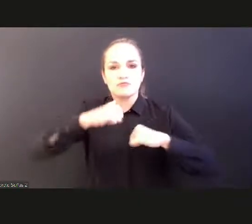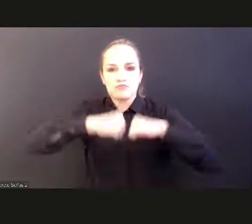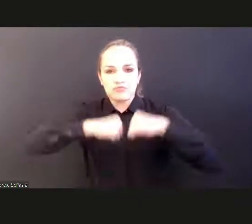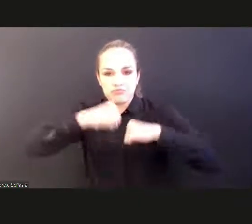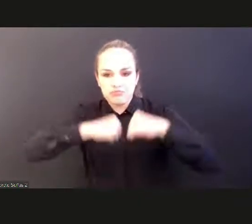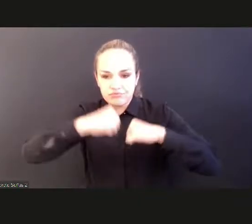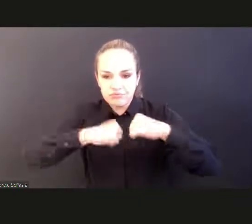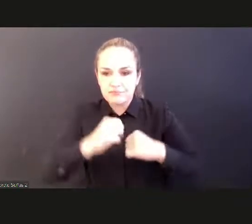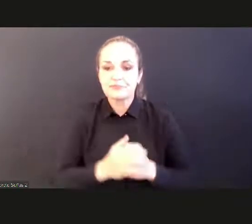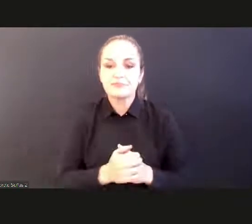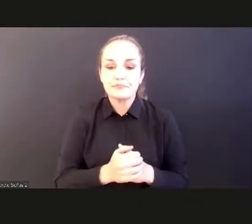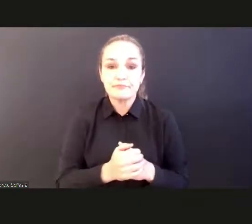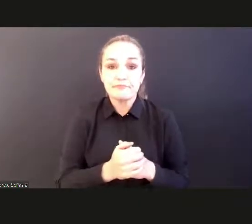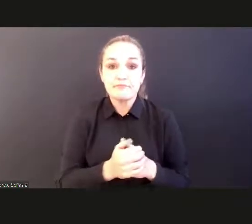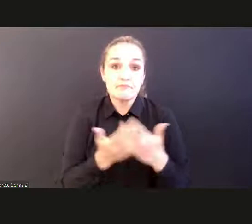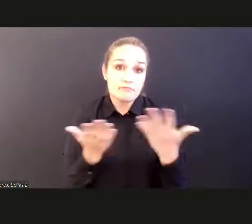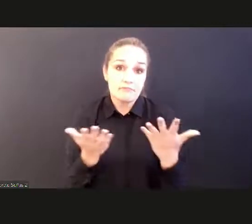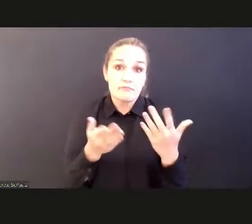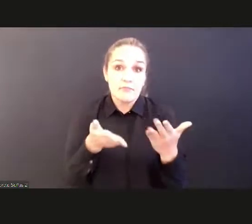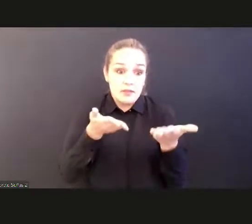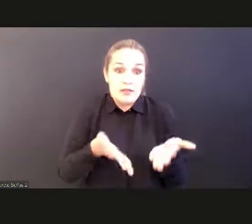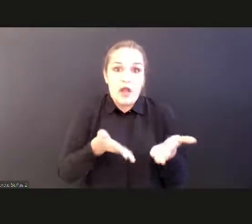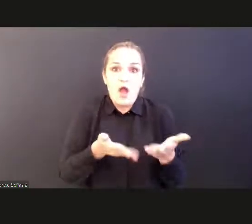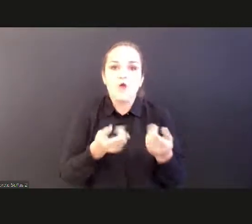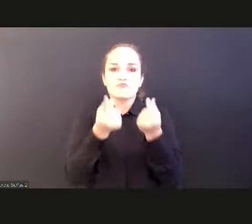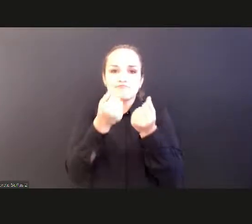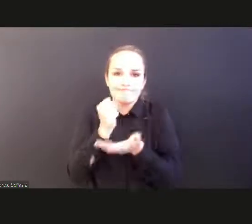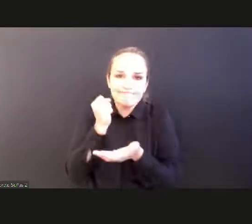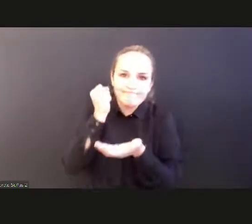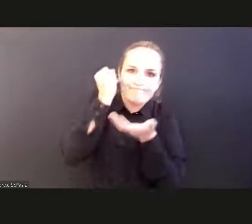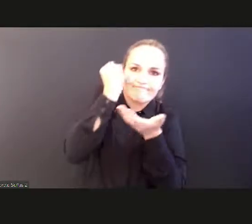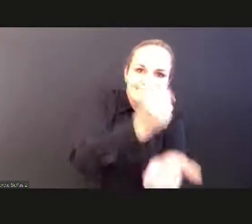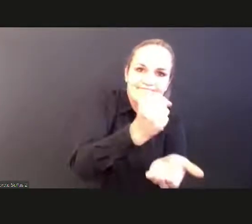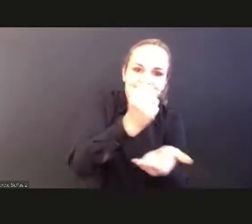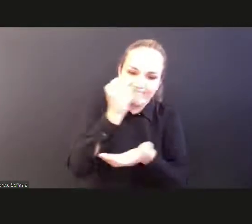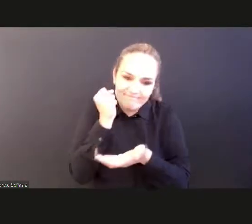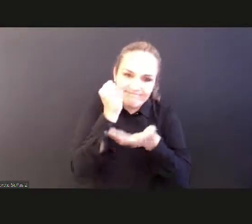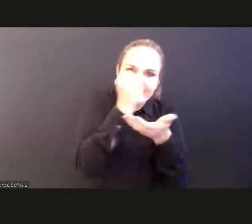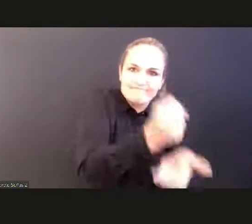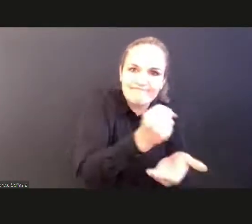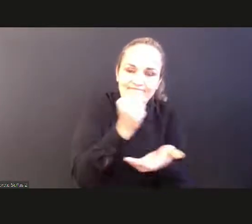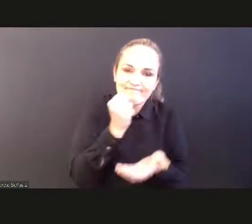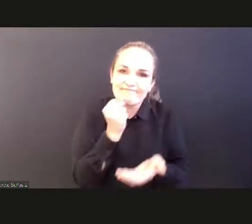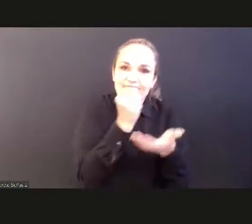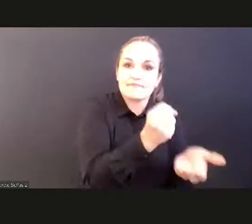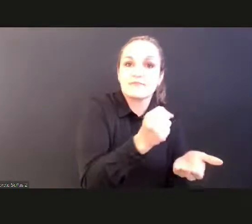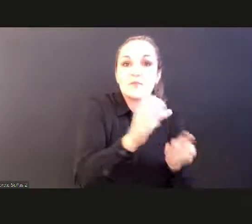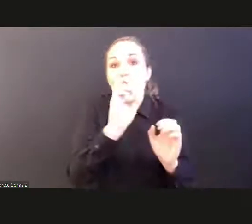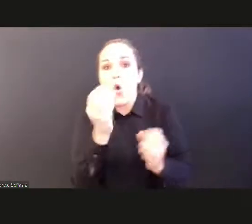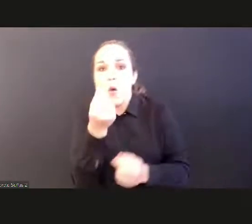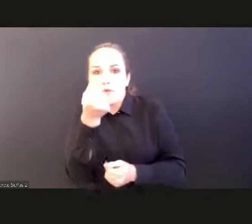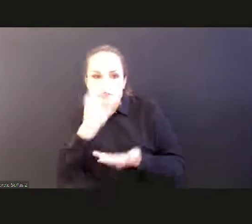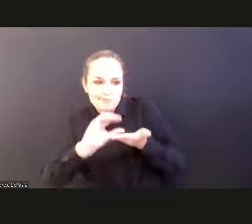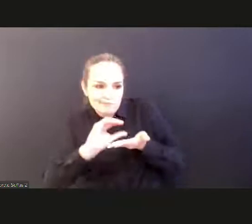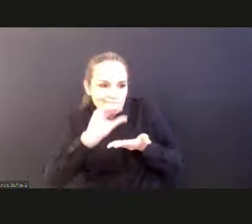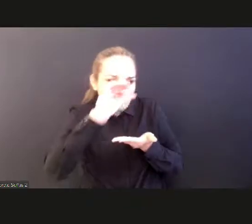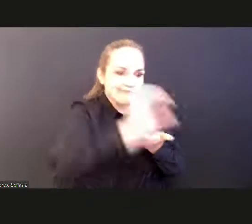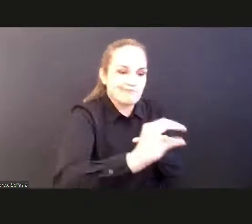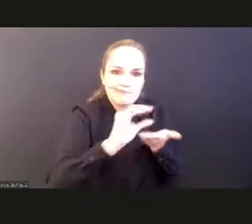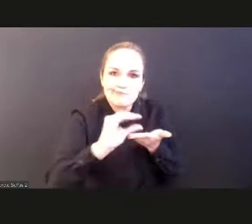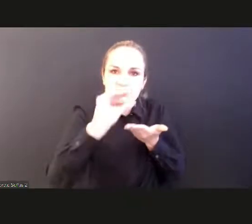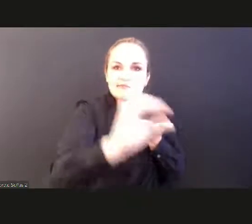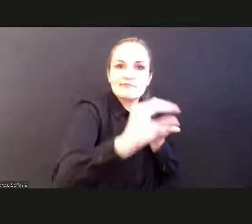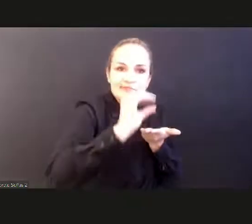finance and credit. Some of the barriers that plague the successful integration of our export services